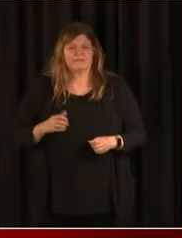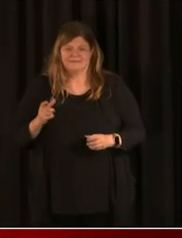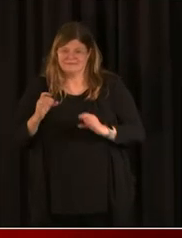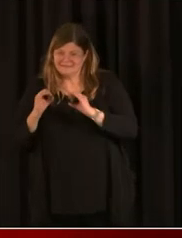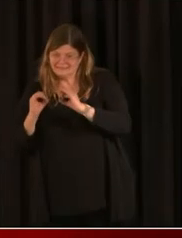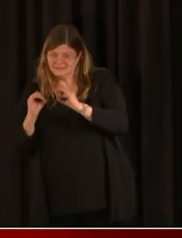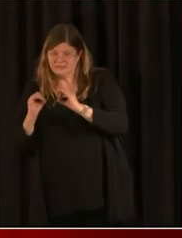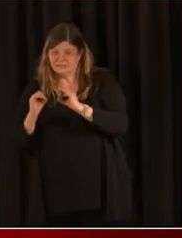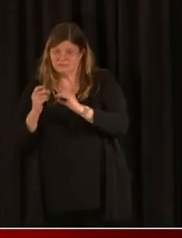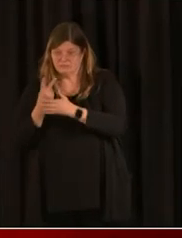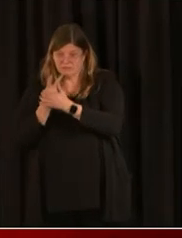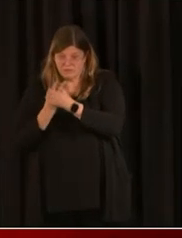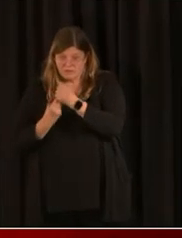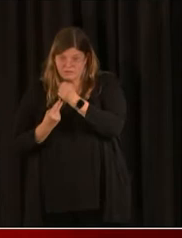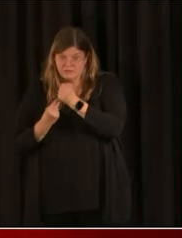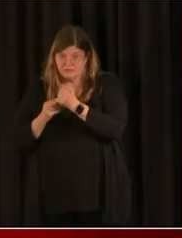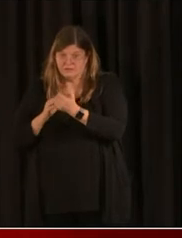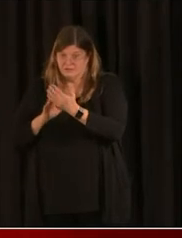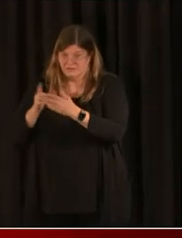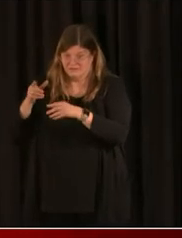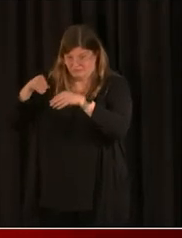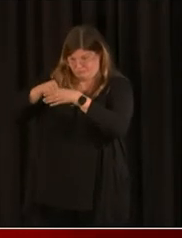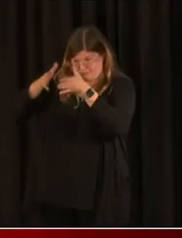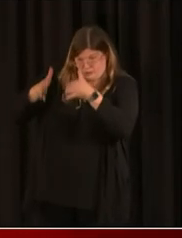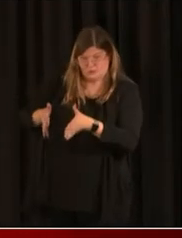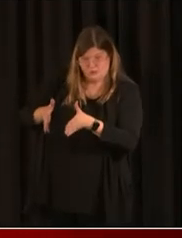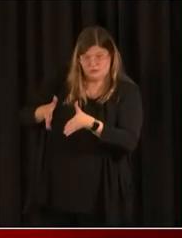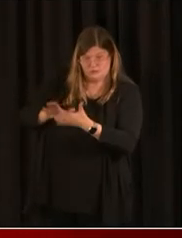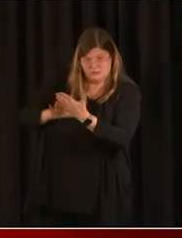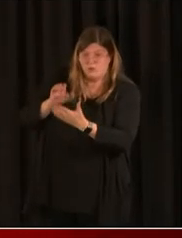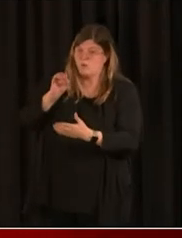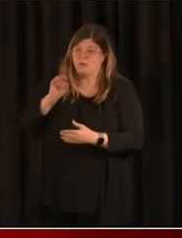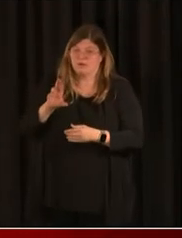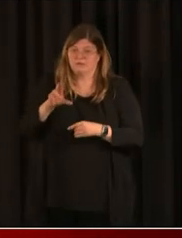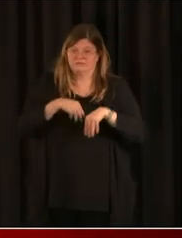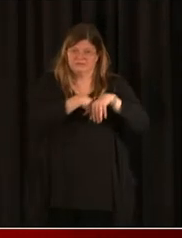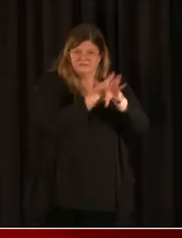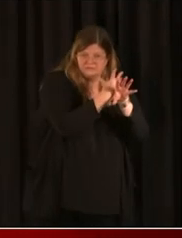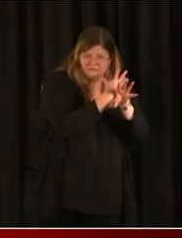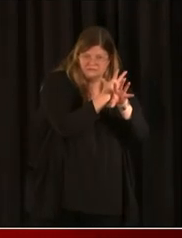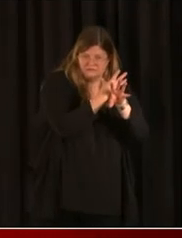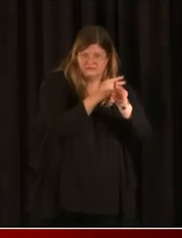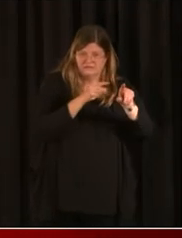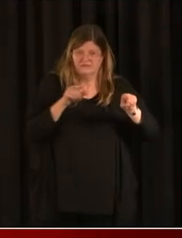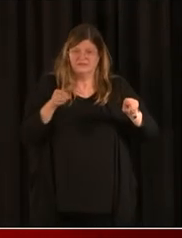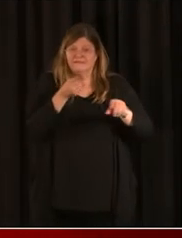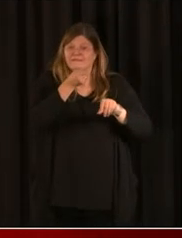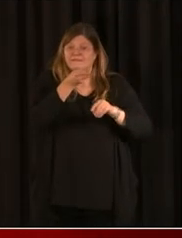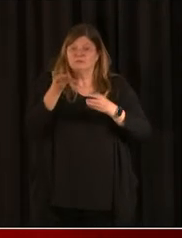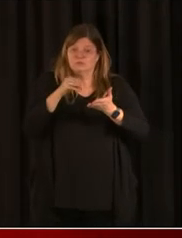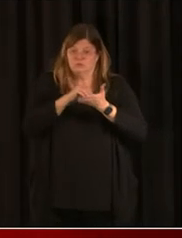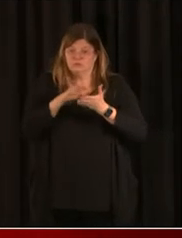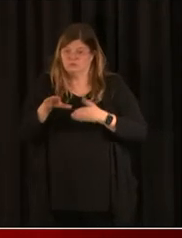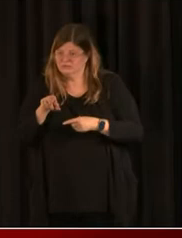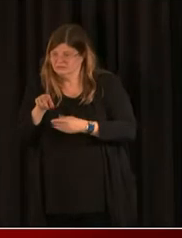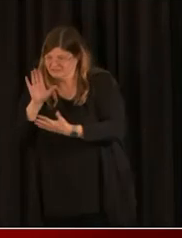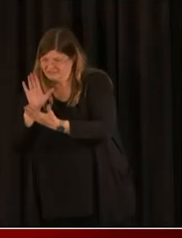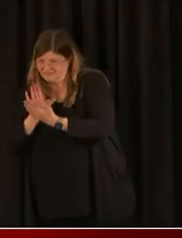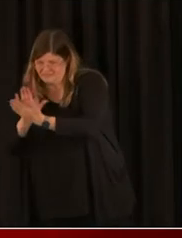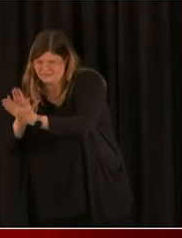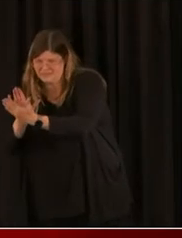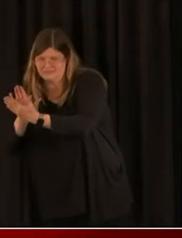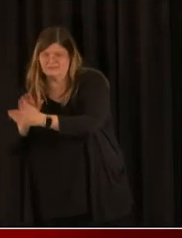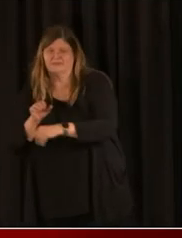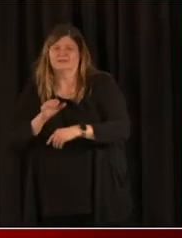well as continuing to teach the remainder of their students virtually. So this classroom community is made up of students in the